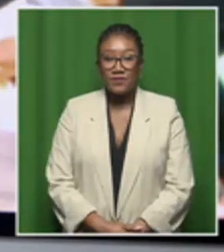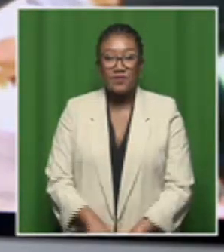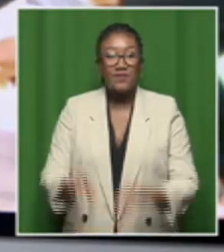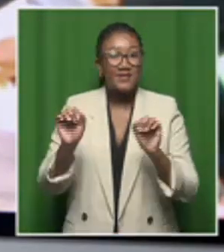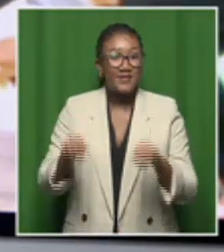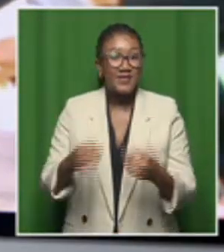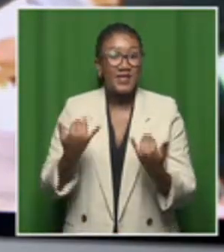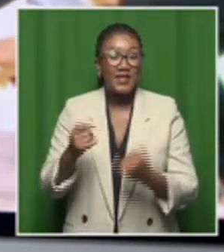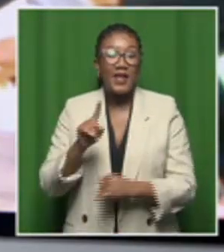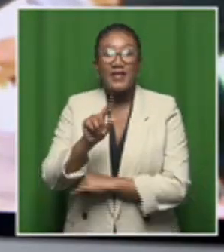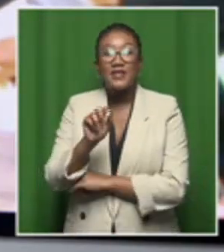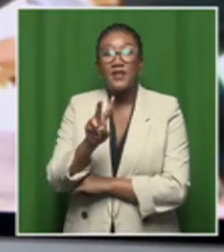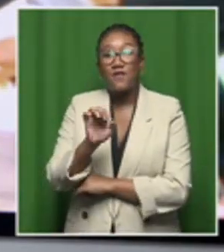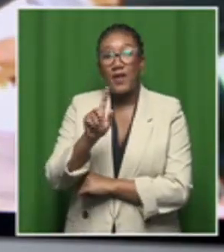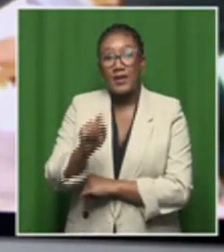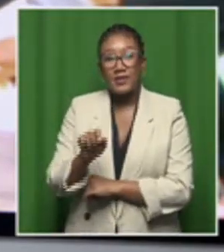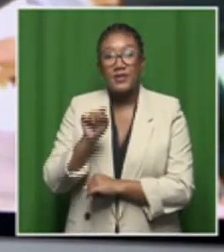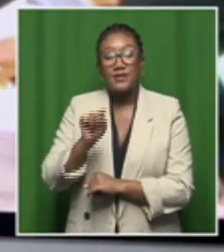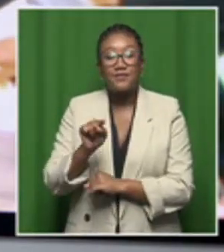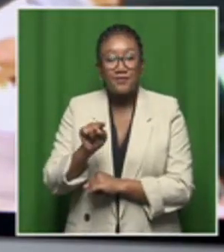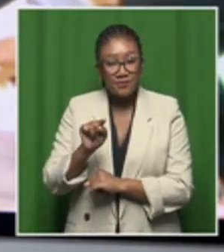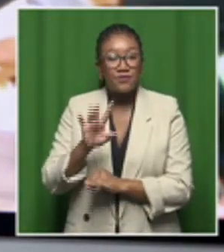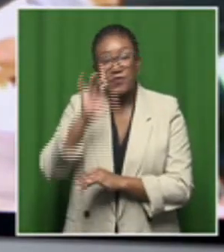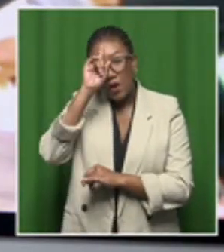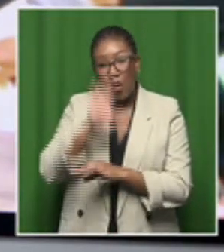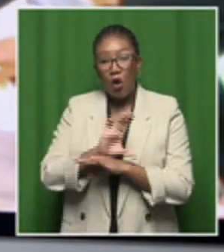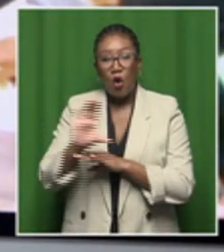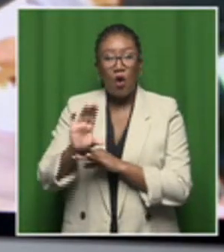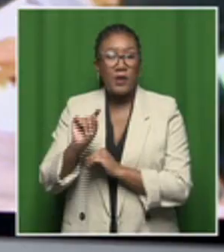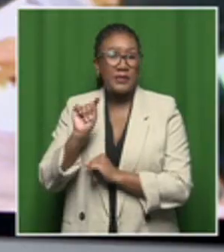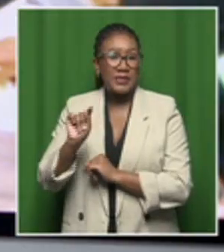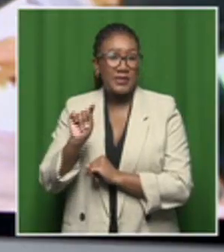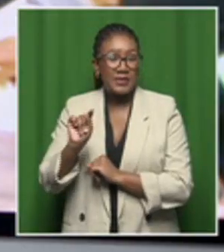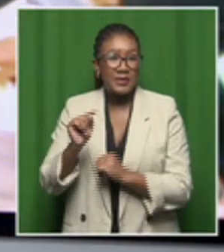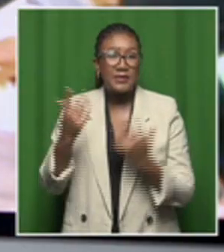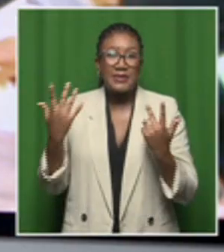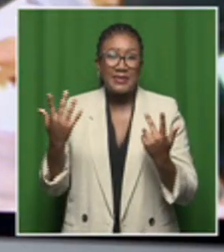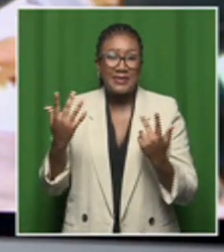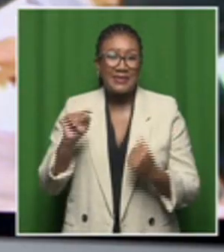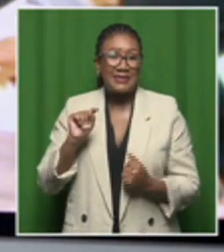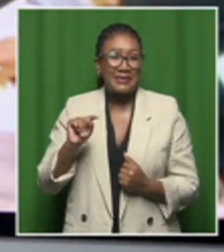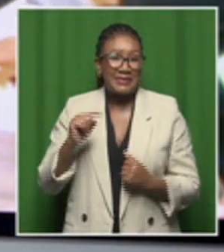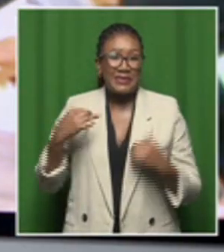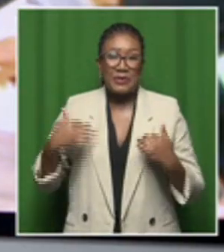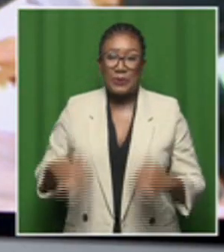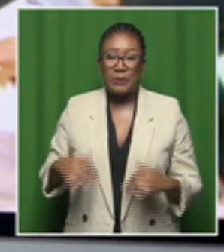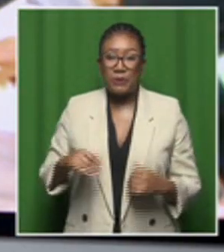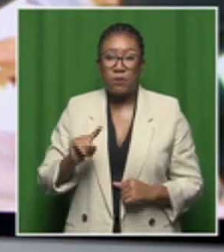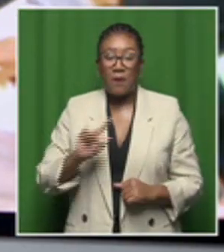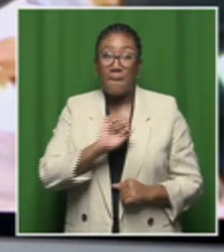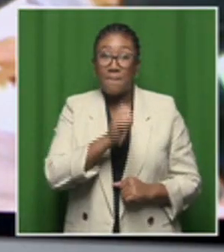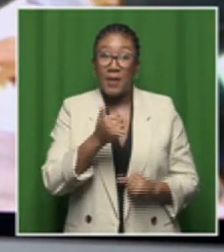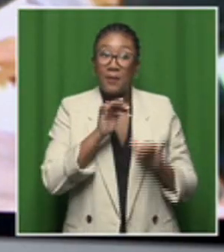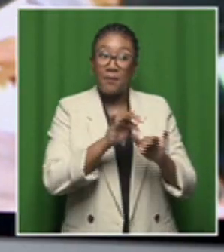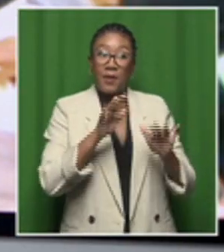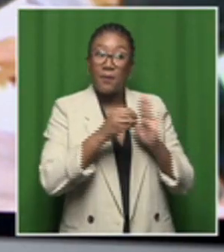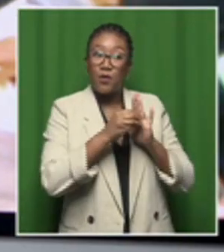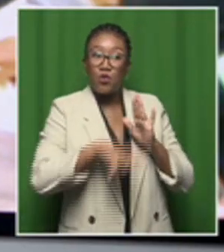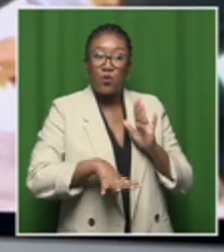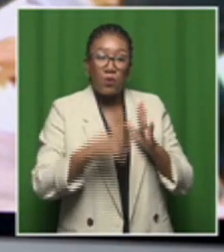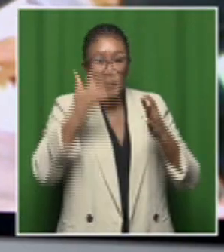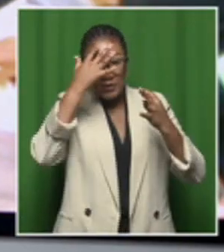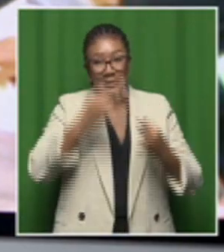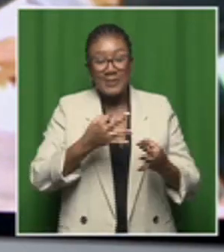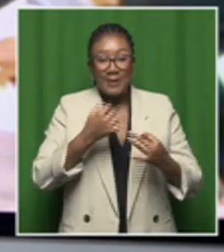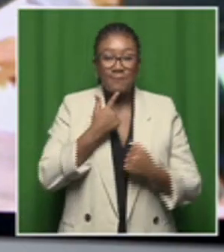Now, technical and vocational education and training colleges, or TVET colleges, have become an option for many young people